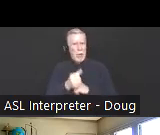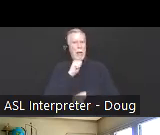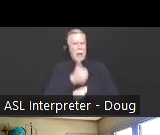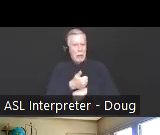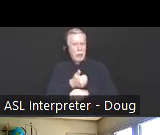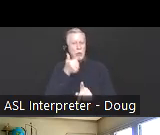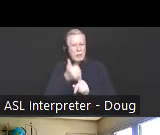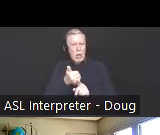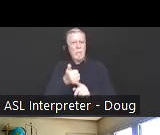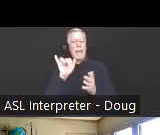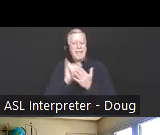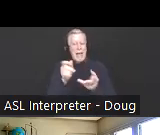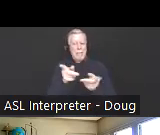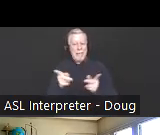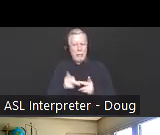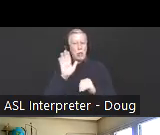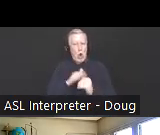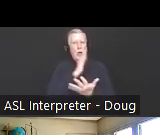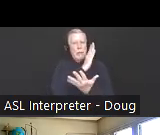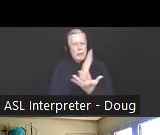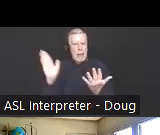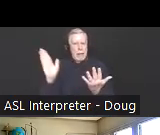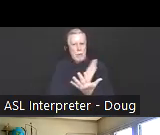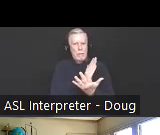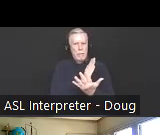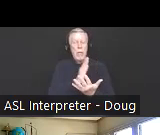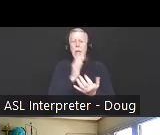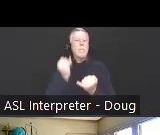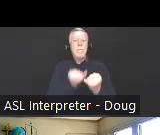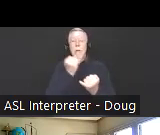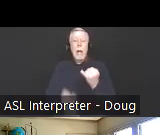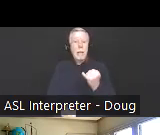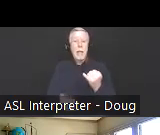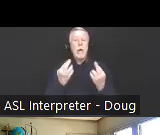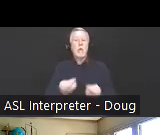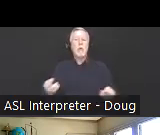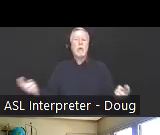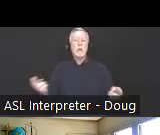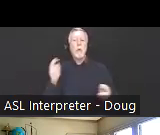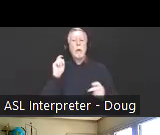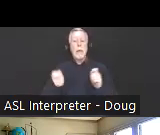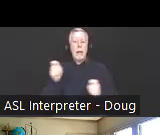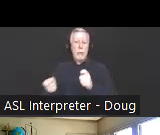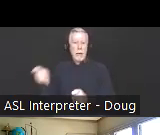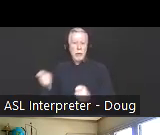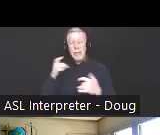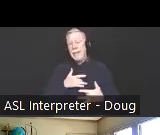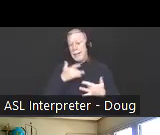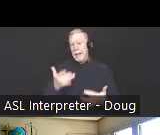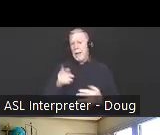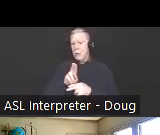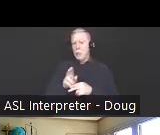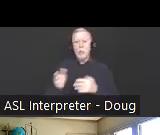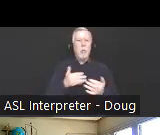on the spectrum. And then finally, the resource allocation. What are likely to be the use of whatever resources